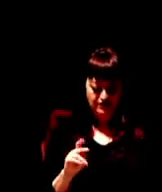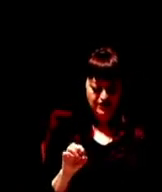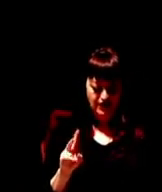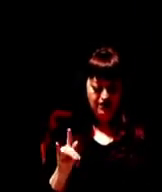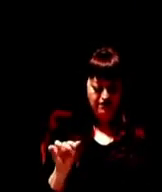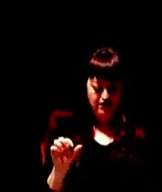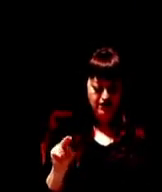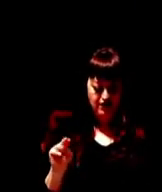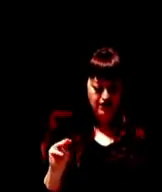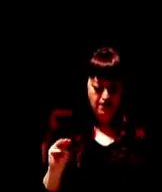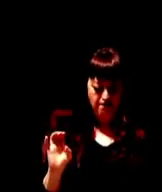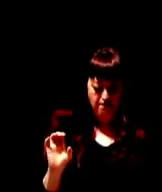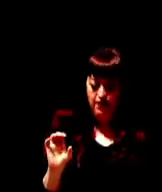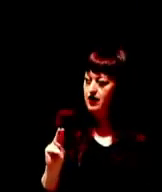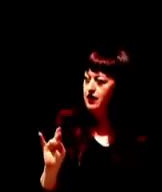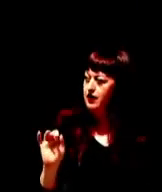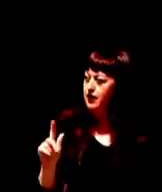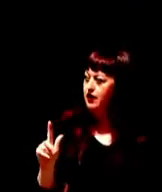Kevlin McNeil.